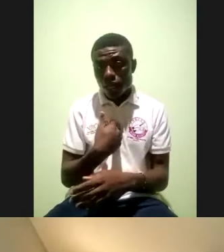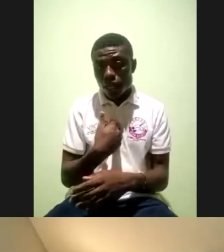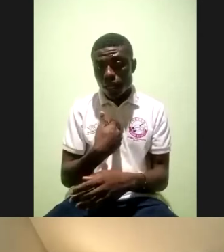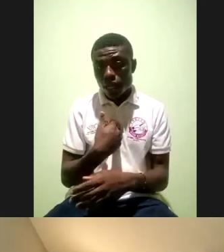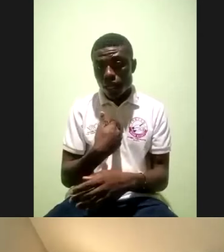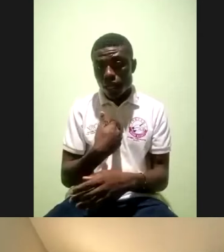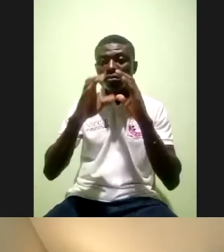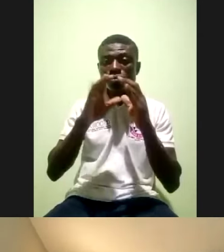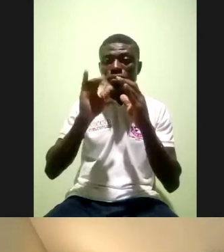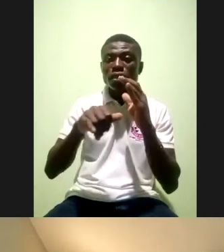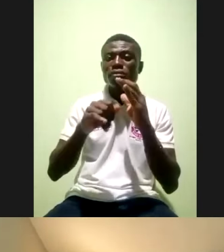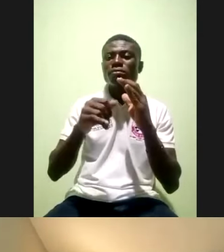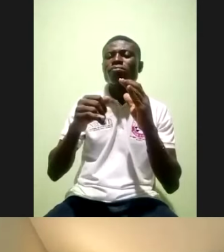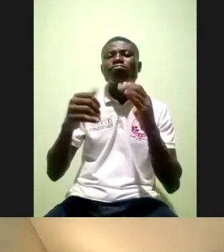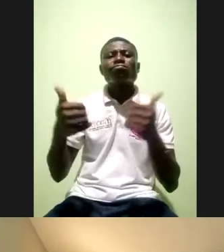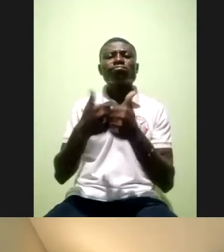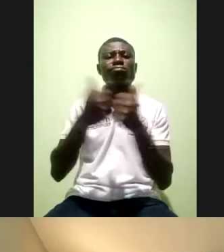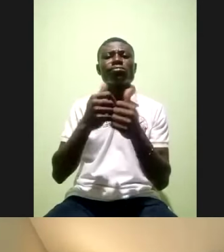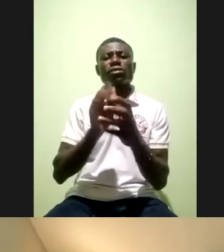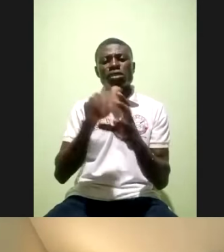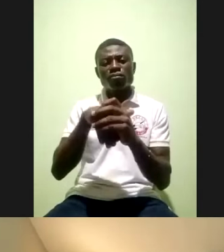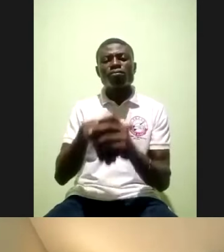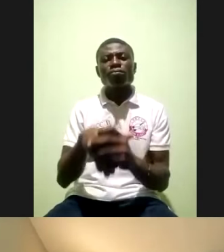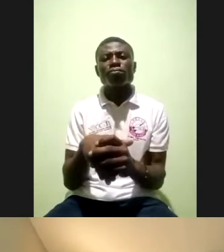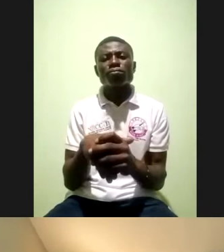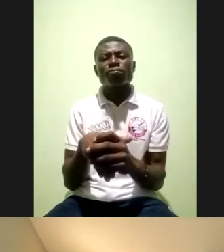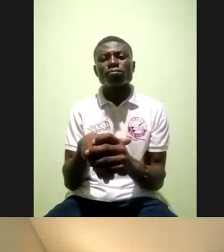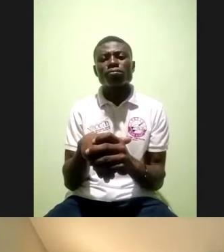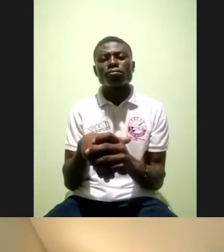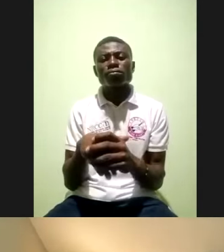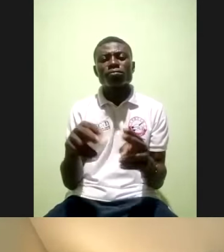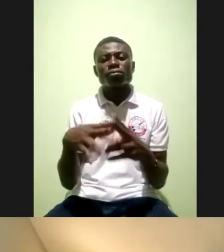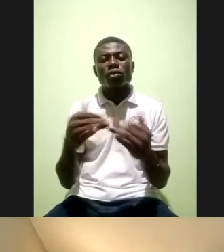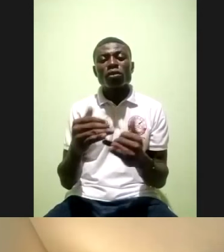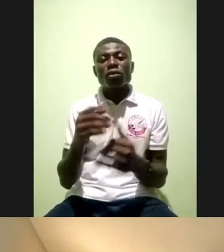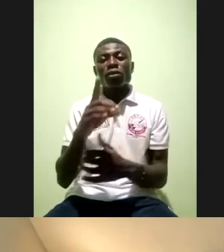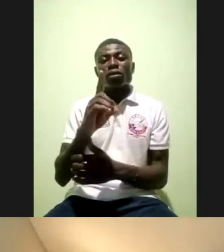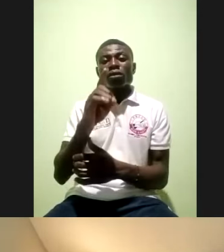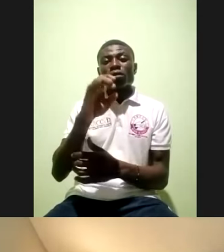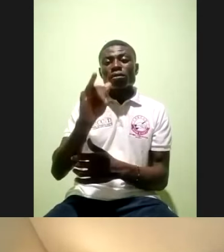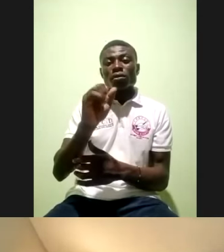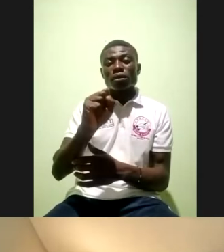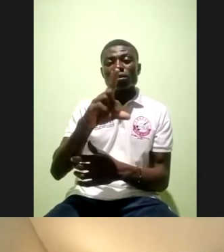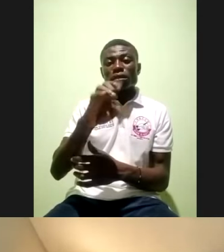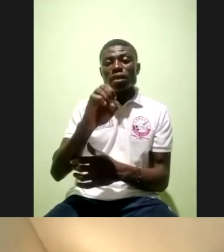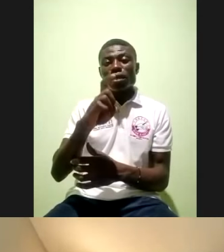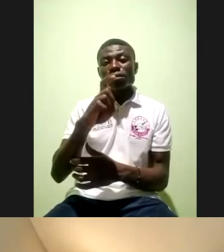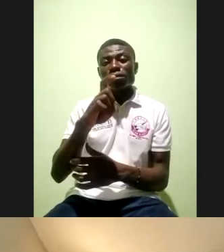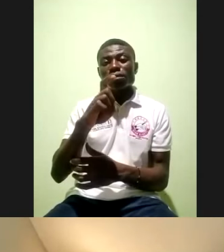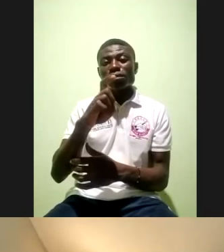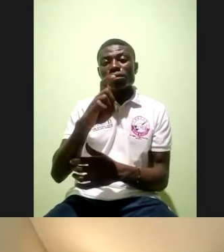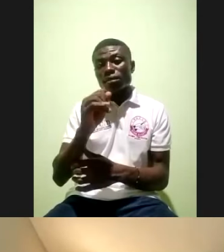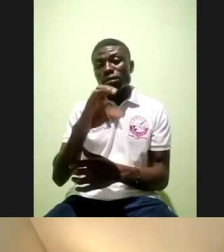communication challenge as such. So dyslexics reads backward. No, it is